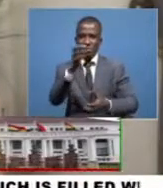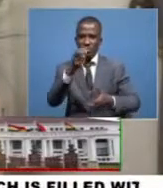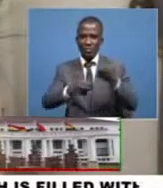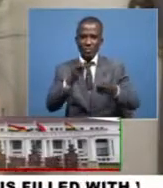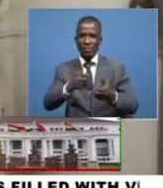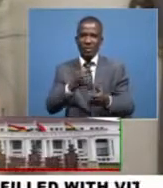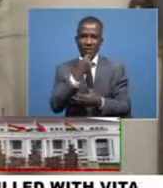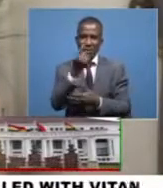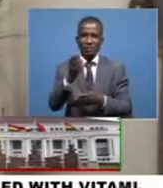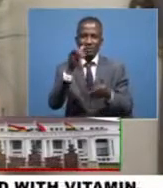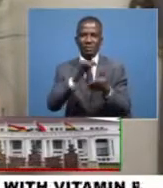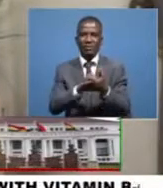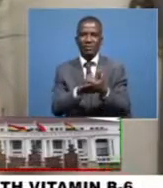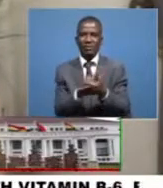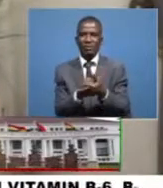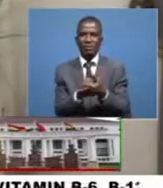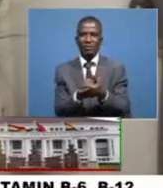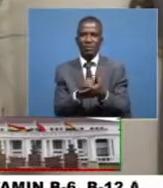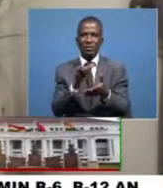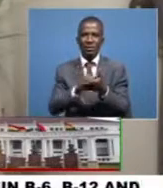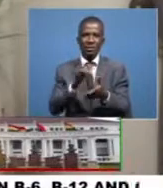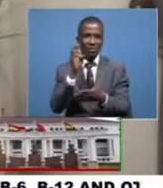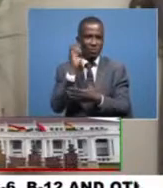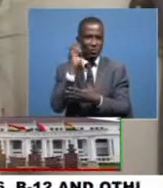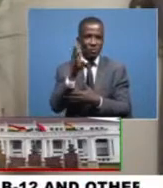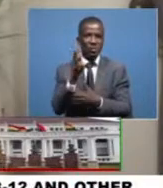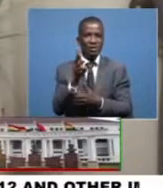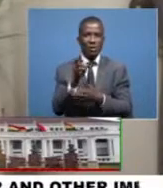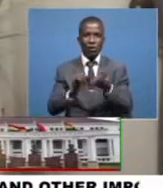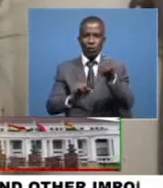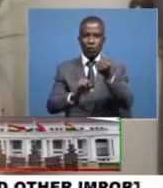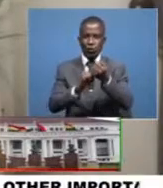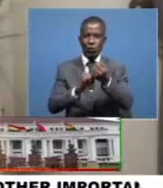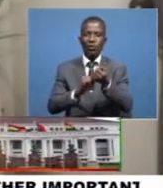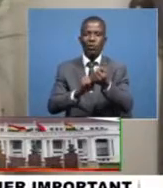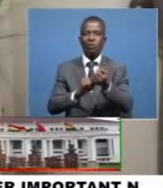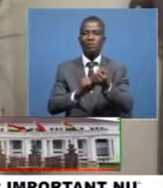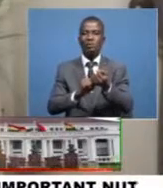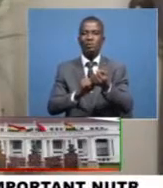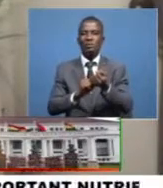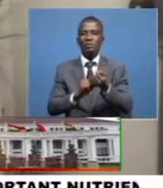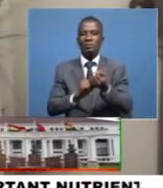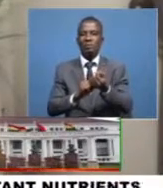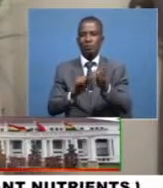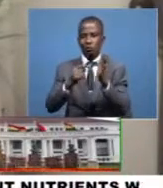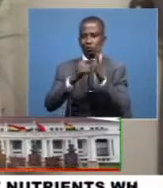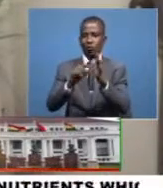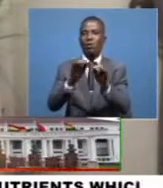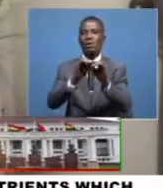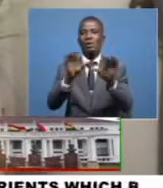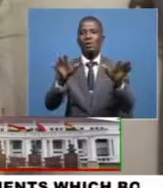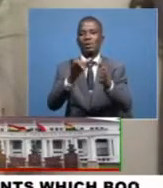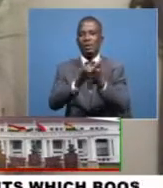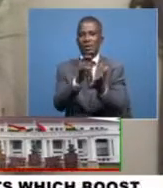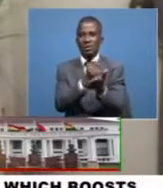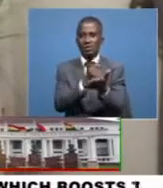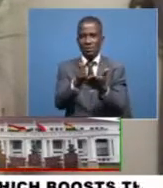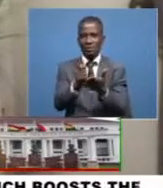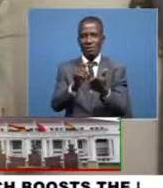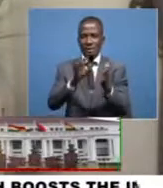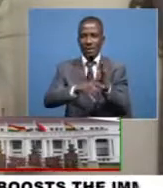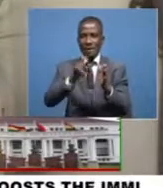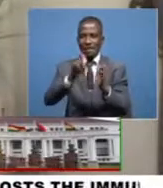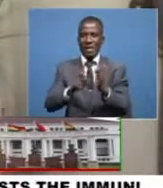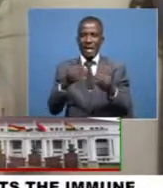adduce evidence that will support those facts or substantiate those facts. So that's why there needs to be a